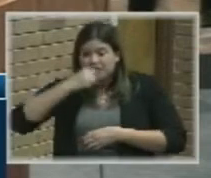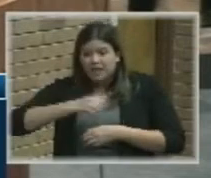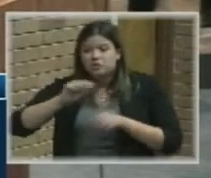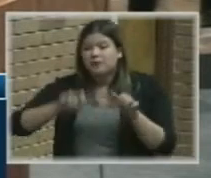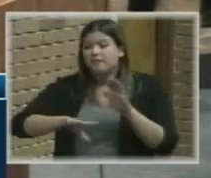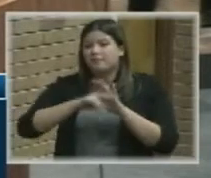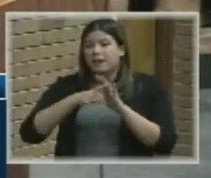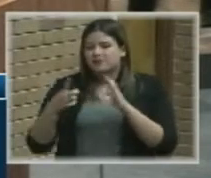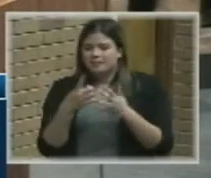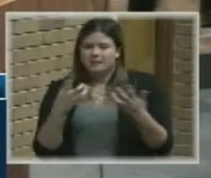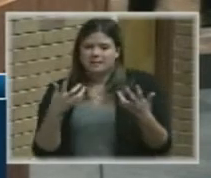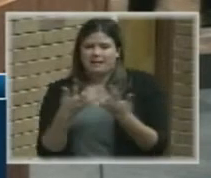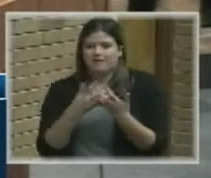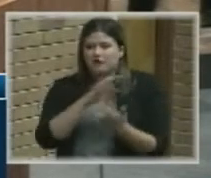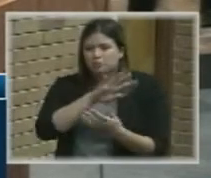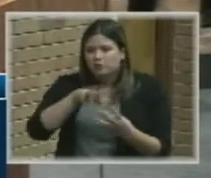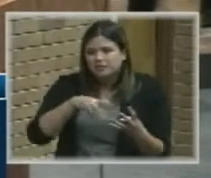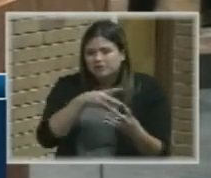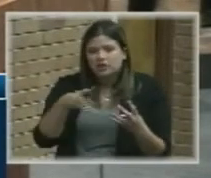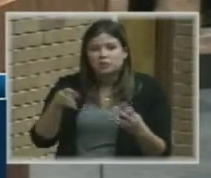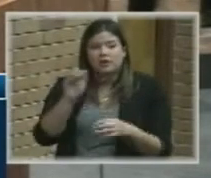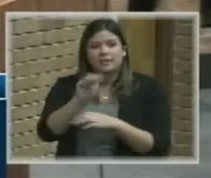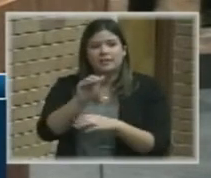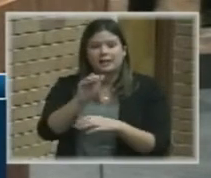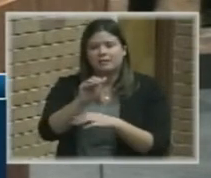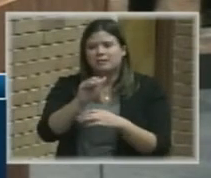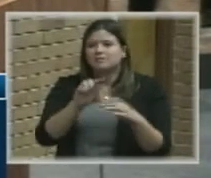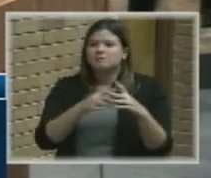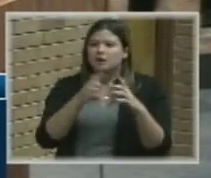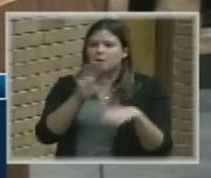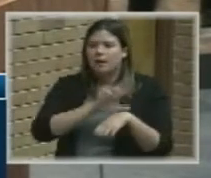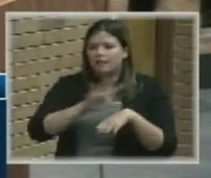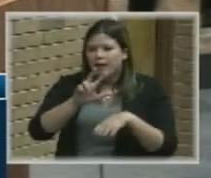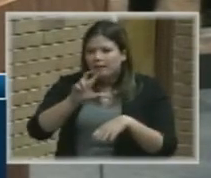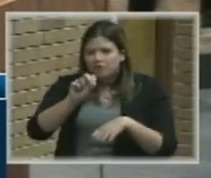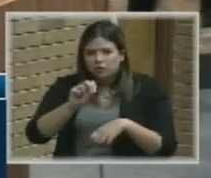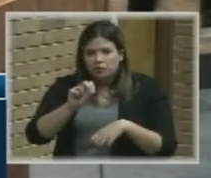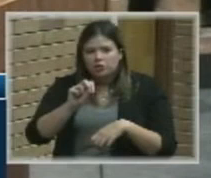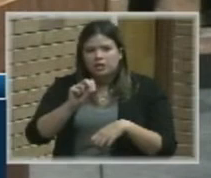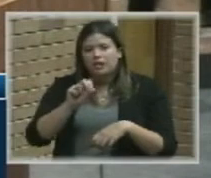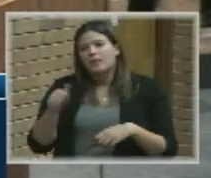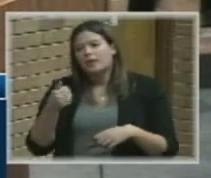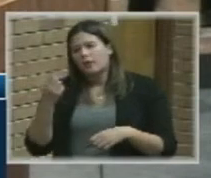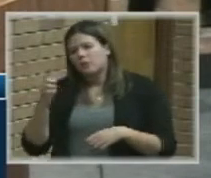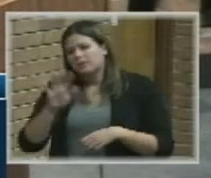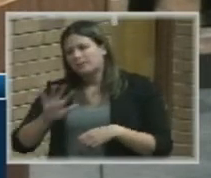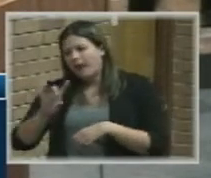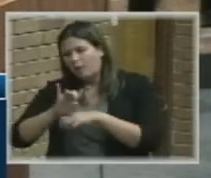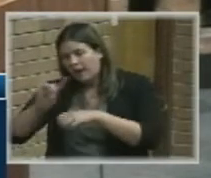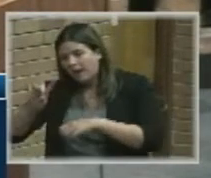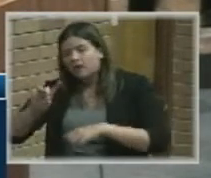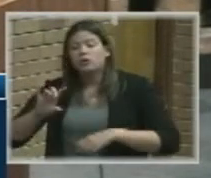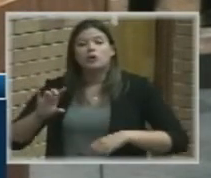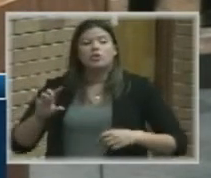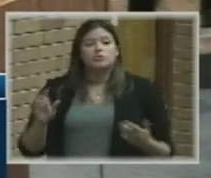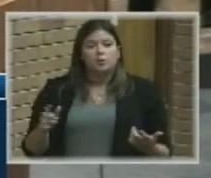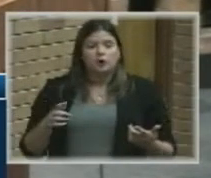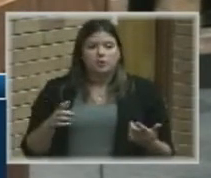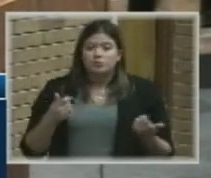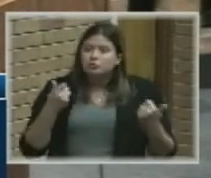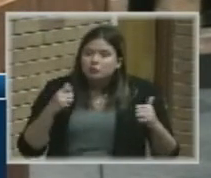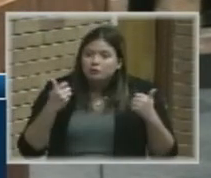to fit into your schedule. And in the evening, they usually start around 5:30, and then there's another one around 8 o'clock. So try